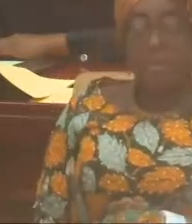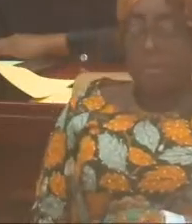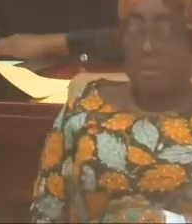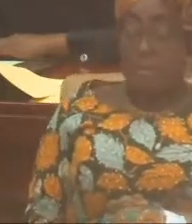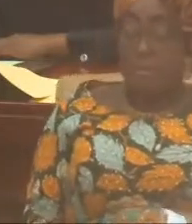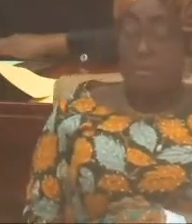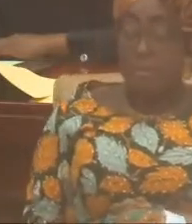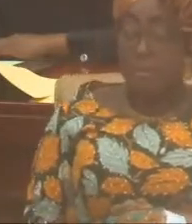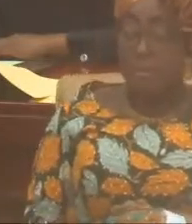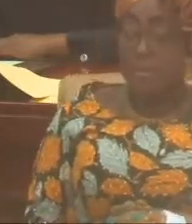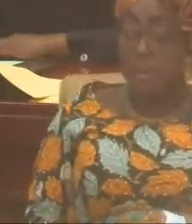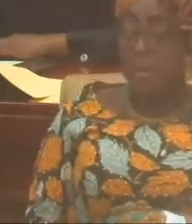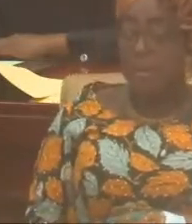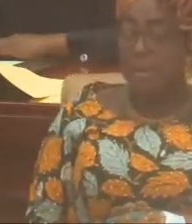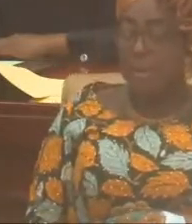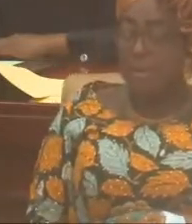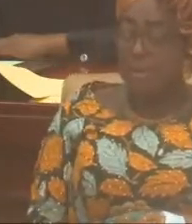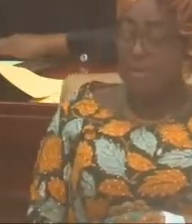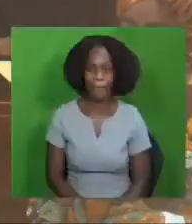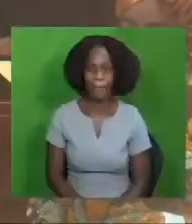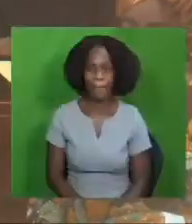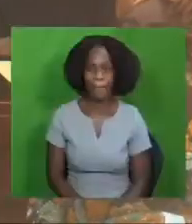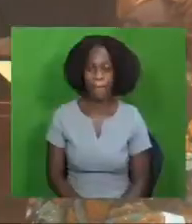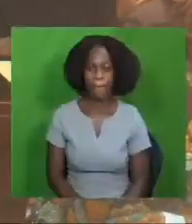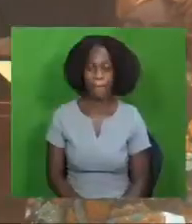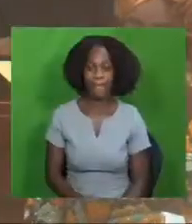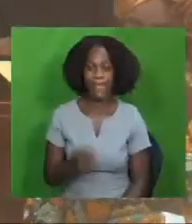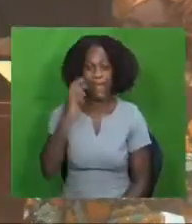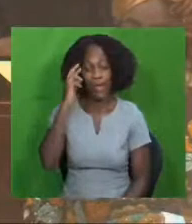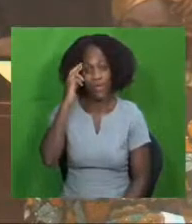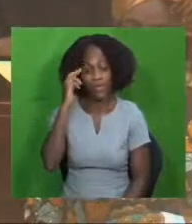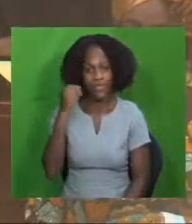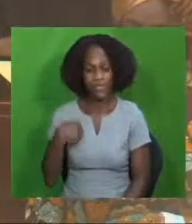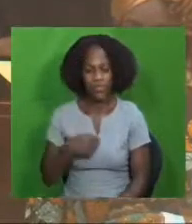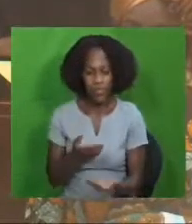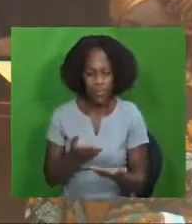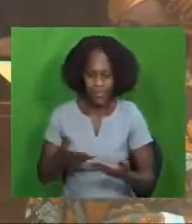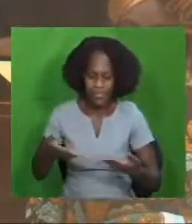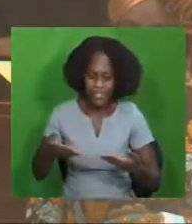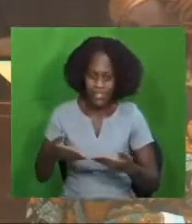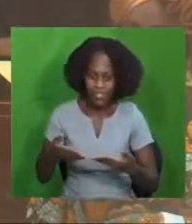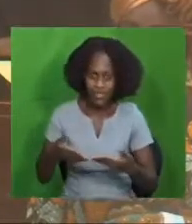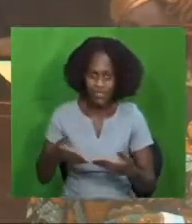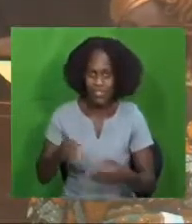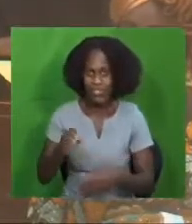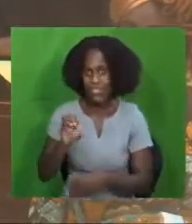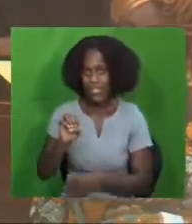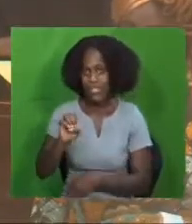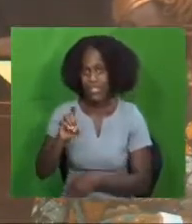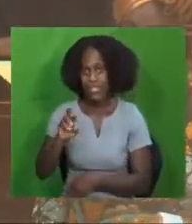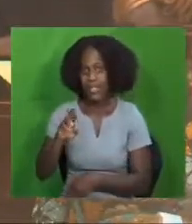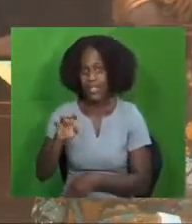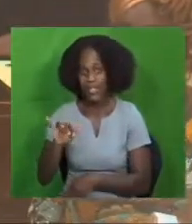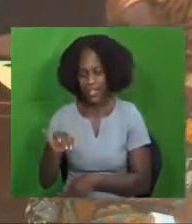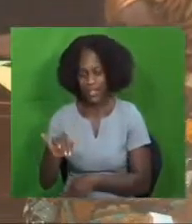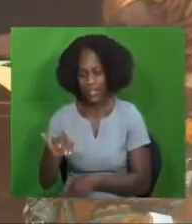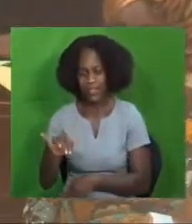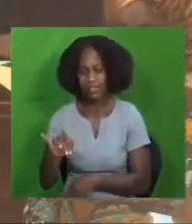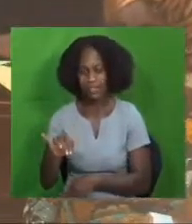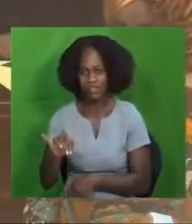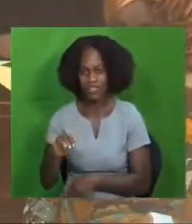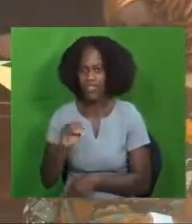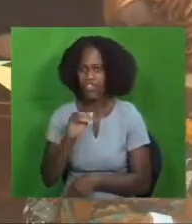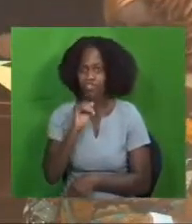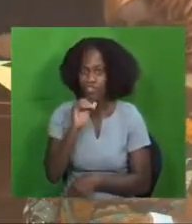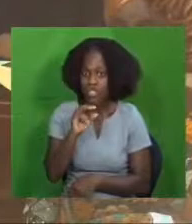forward unless we do something about it. That is why we want to introduce the electronic transaction levy, not a mobile